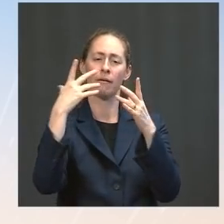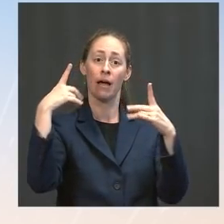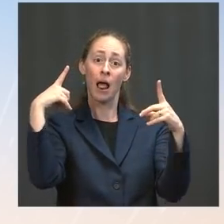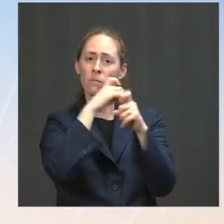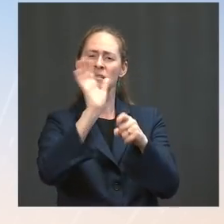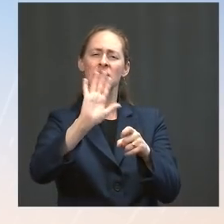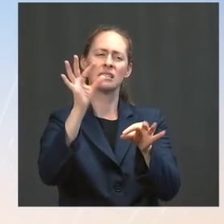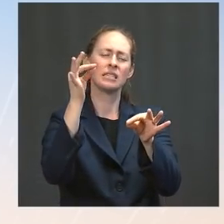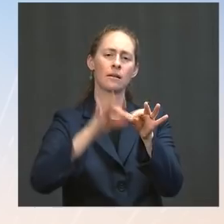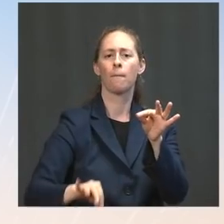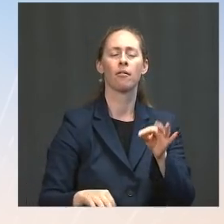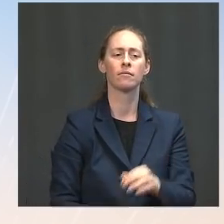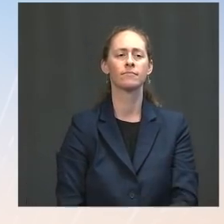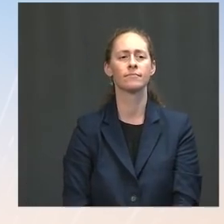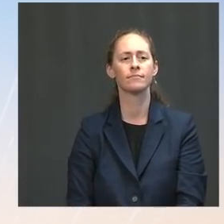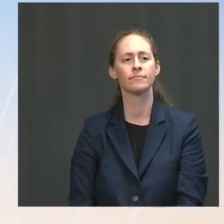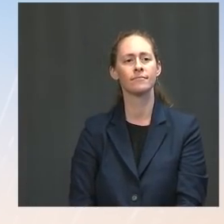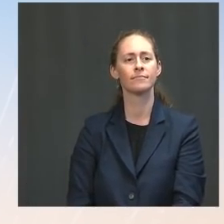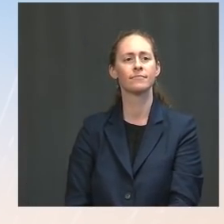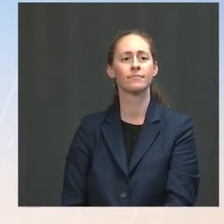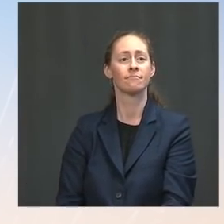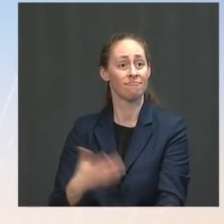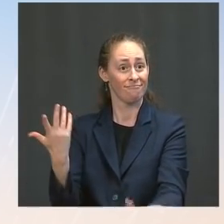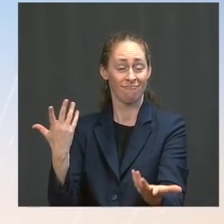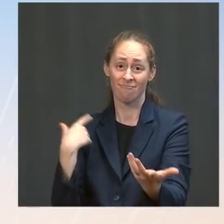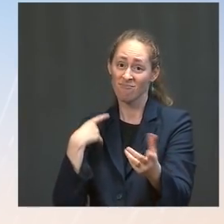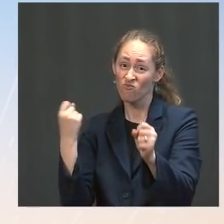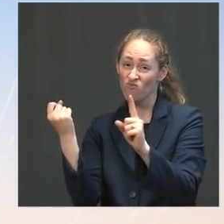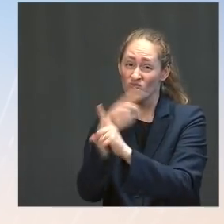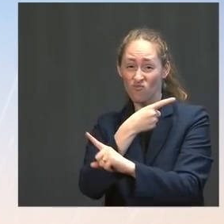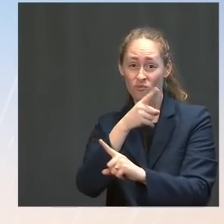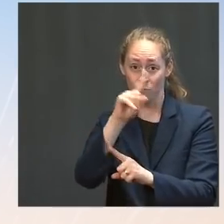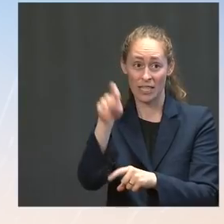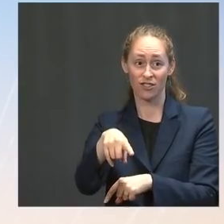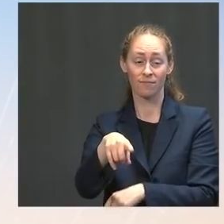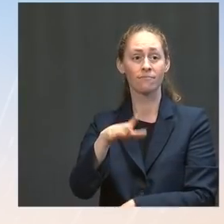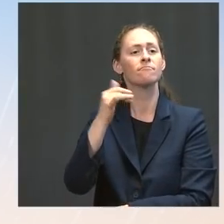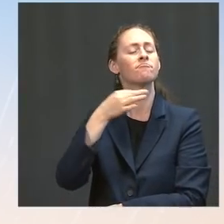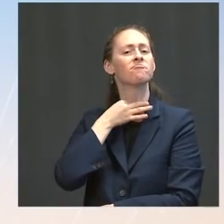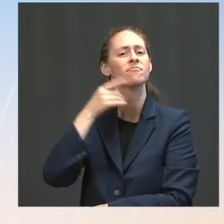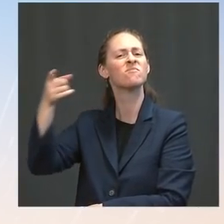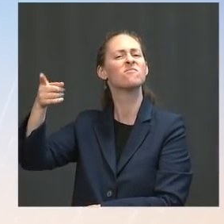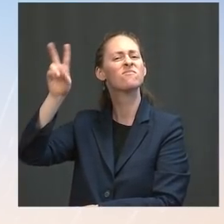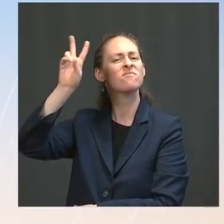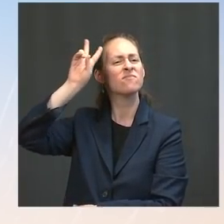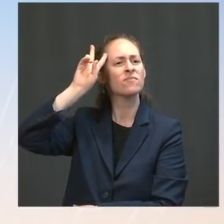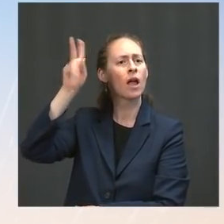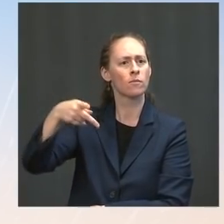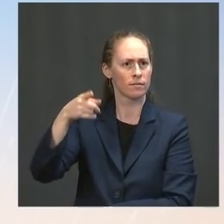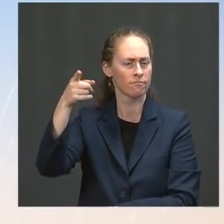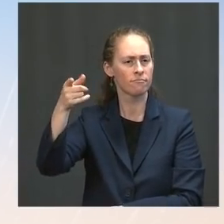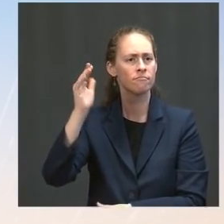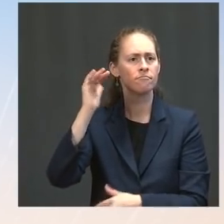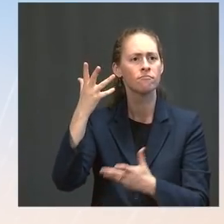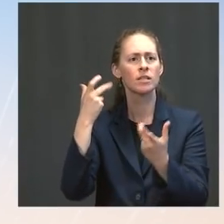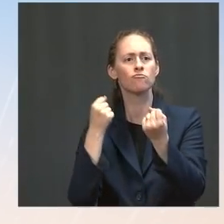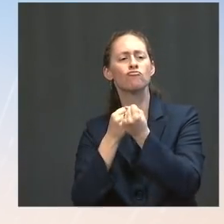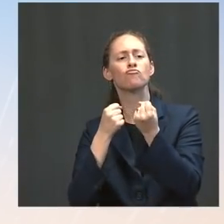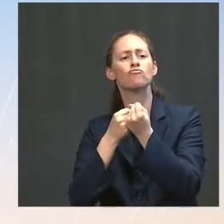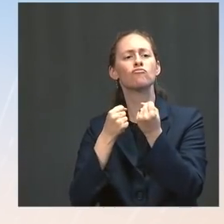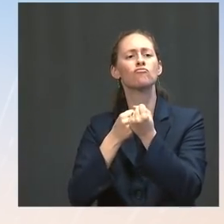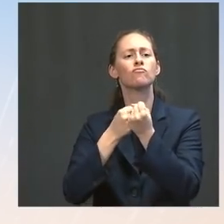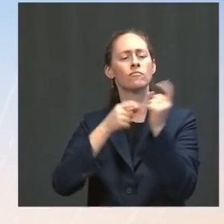look ahead to capabilities and capacities to evacuate individuals who want to depart after our military leaves. And then one